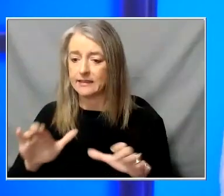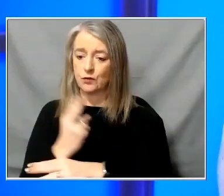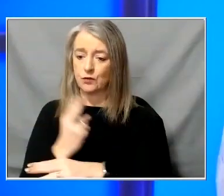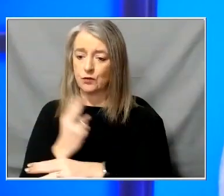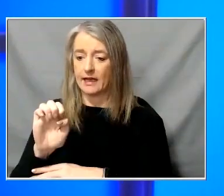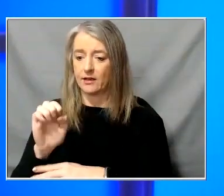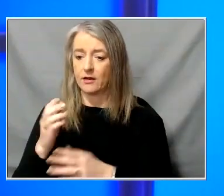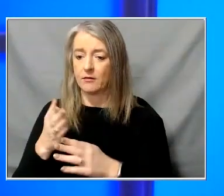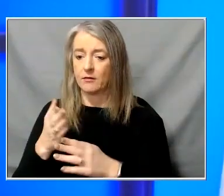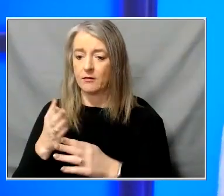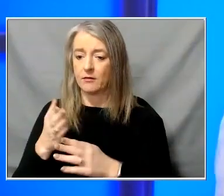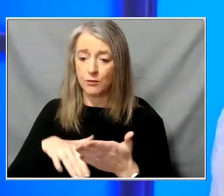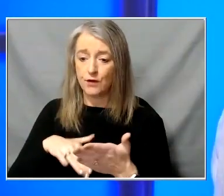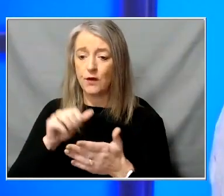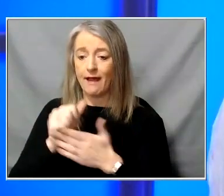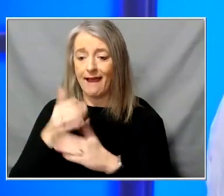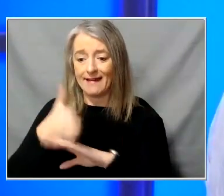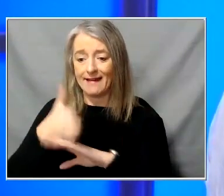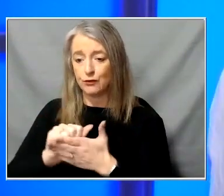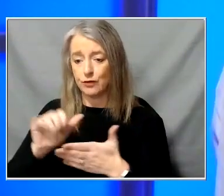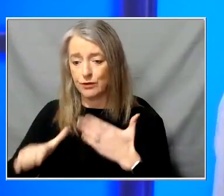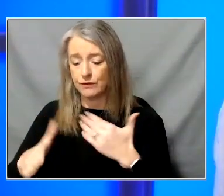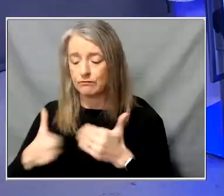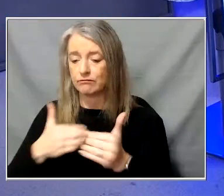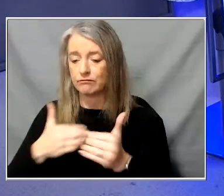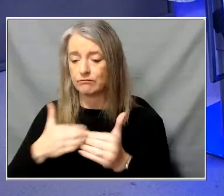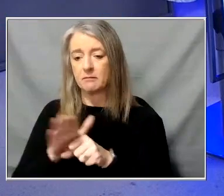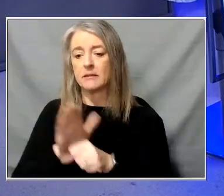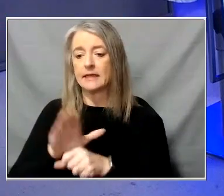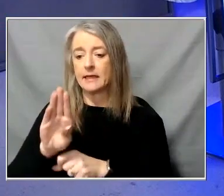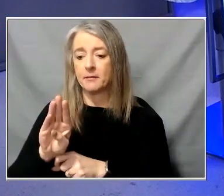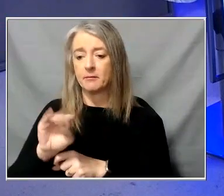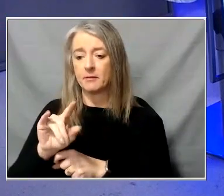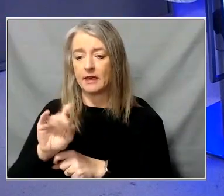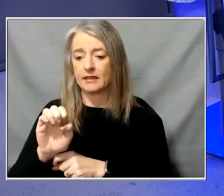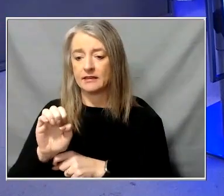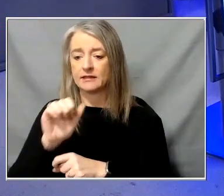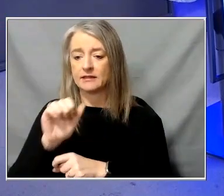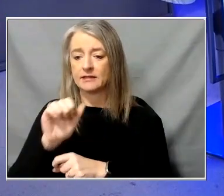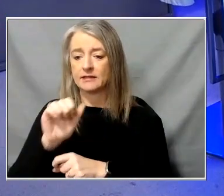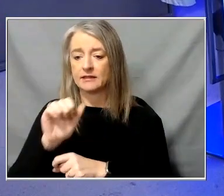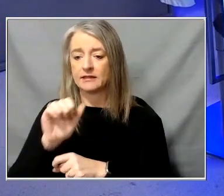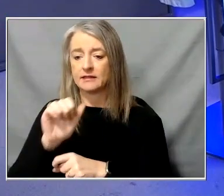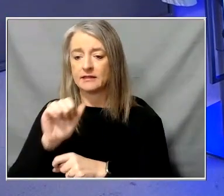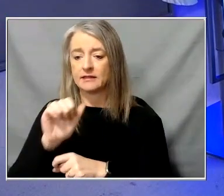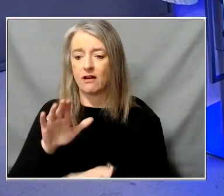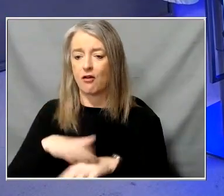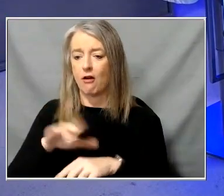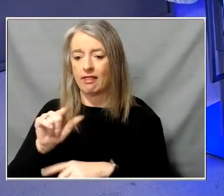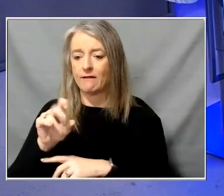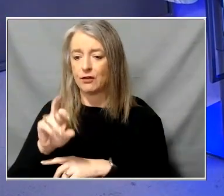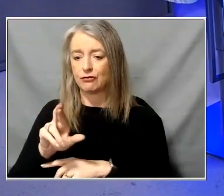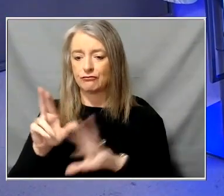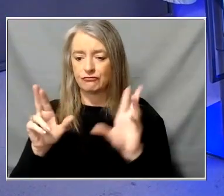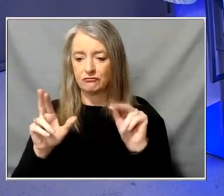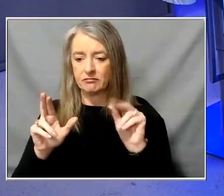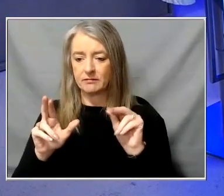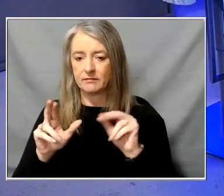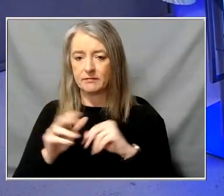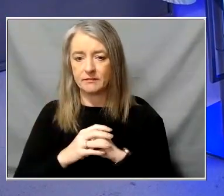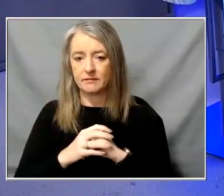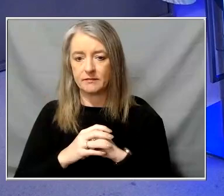last episode, I would expect about a third of people will have a repeat episode of a gallbladder attack or cholecystitis. And about